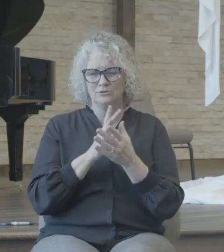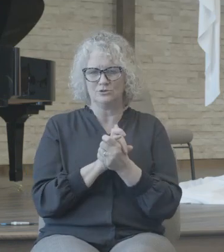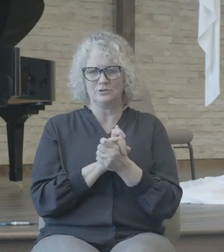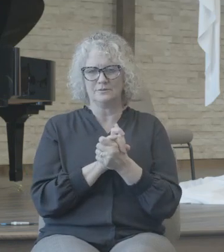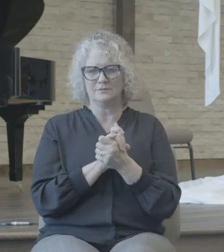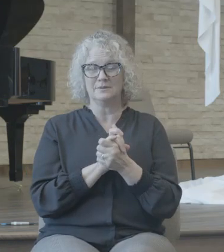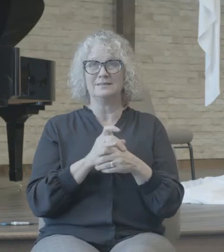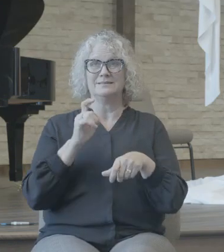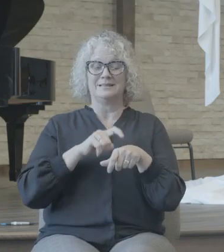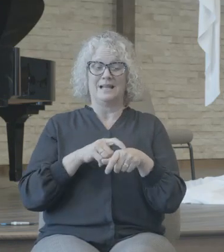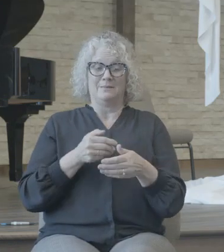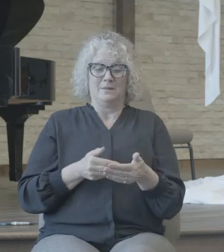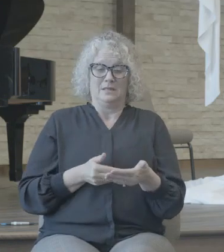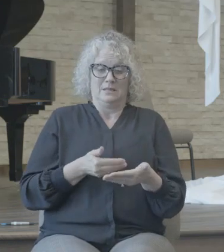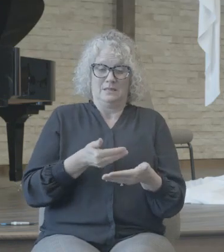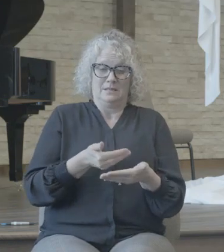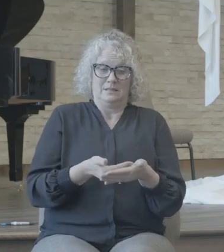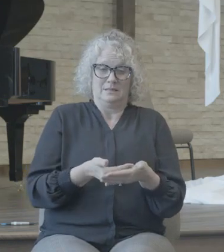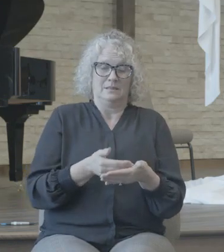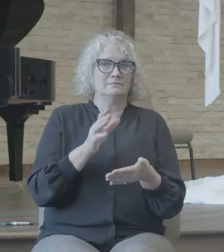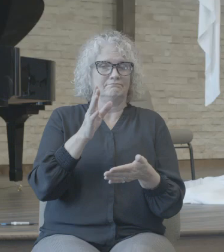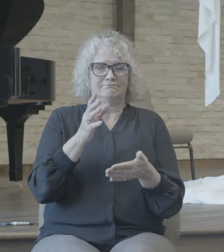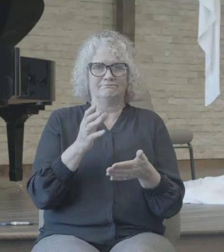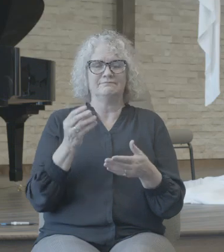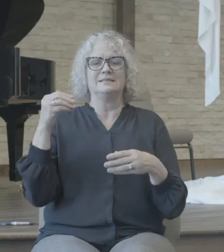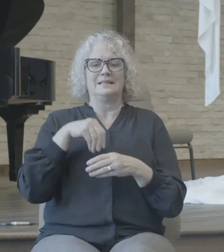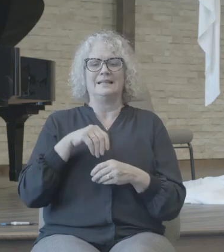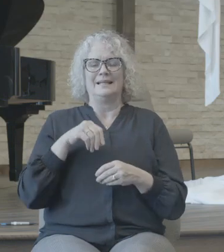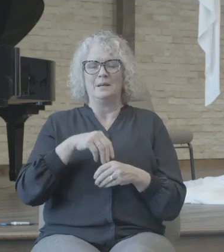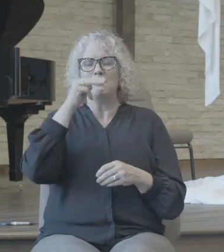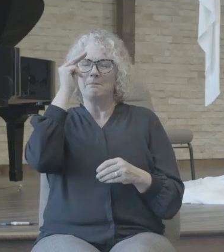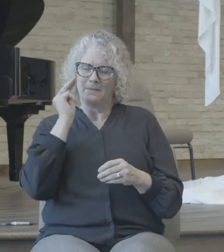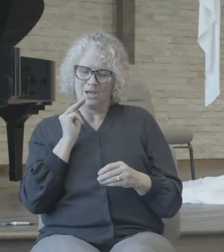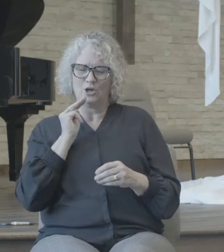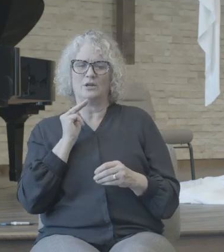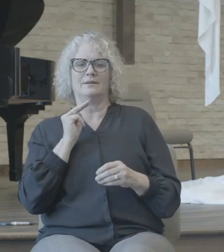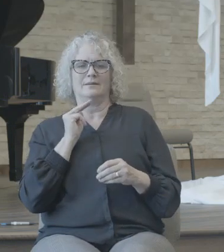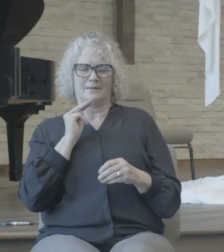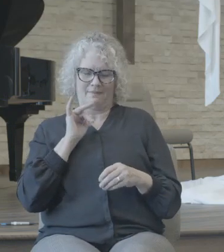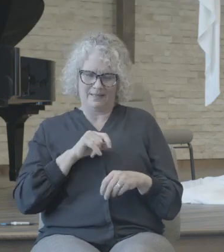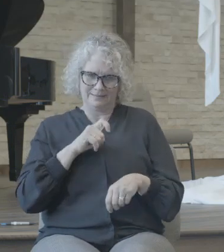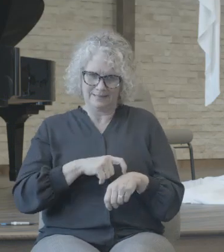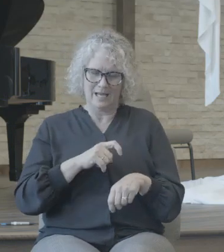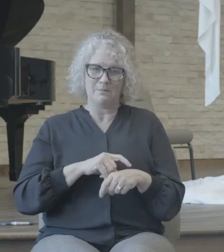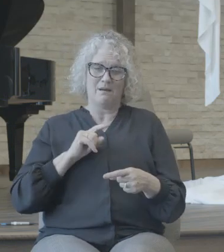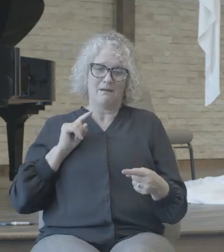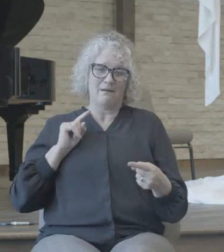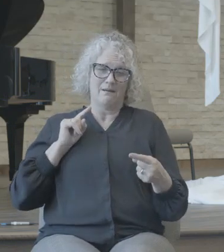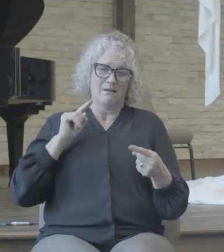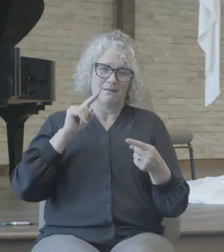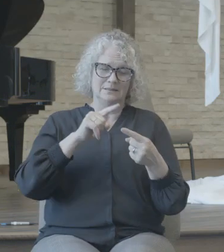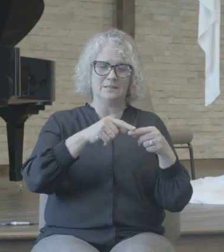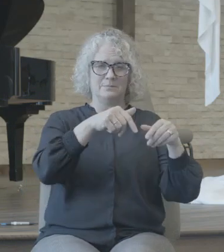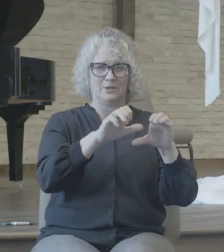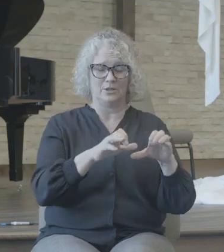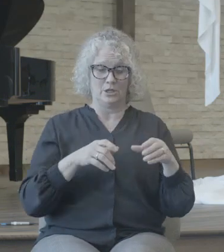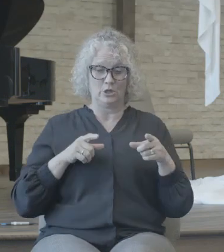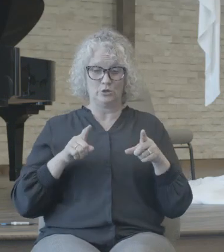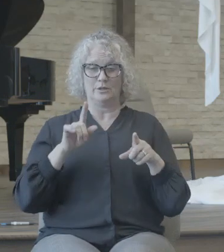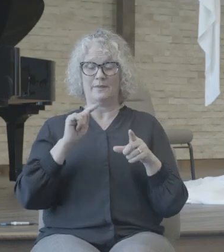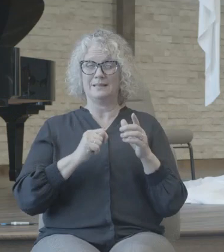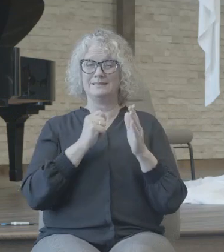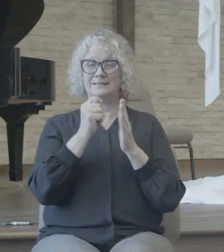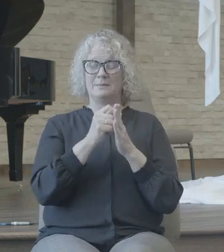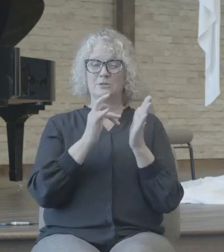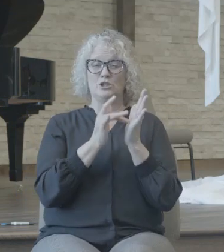was conceived in the Virgin Mary until his burial. During that time, Jesus set aside his full power